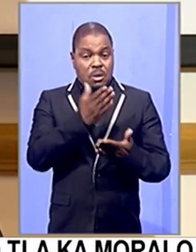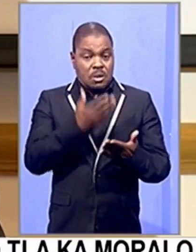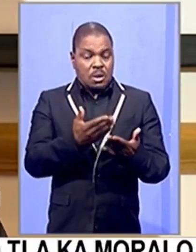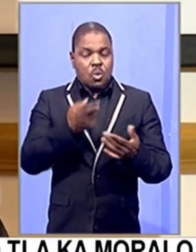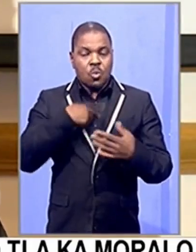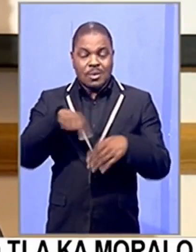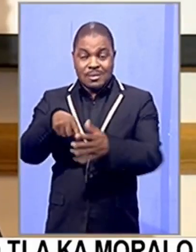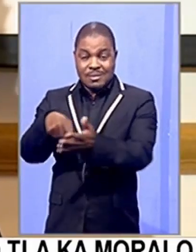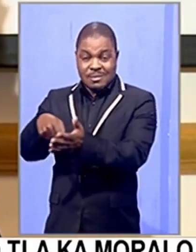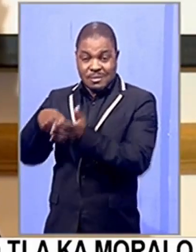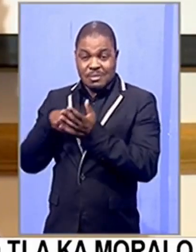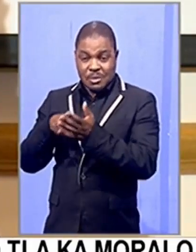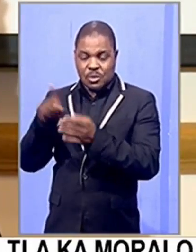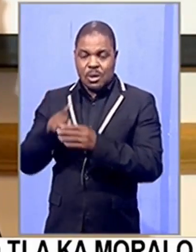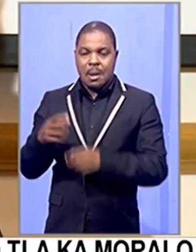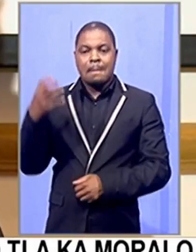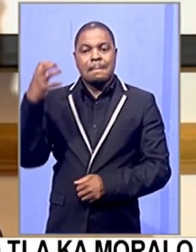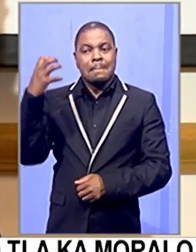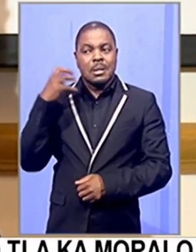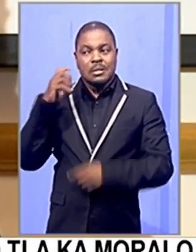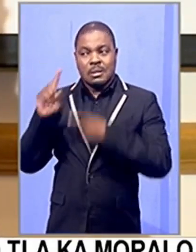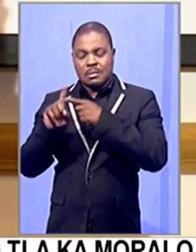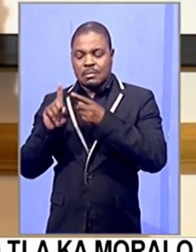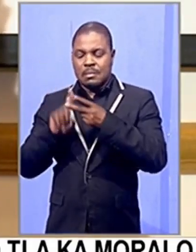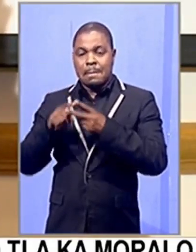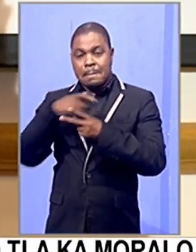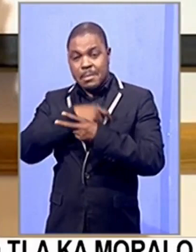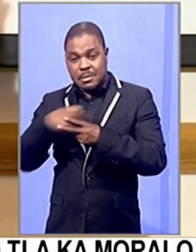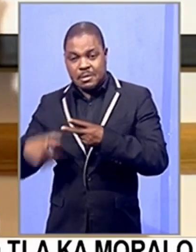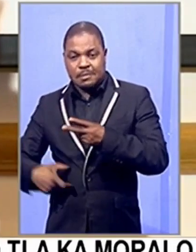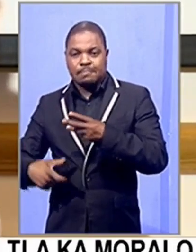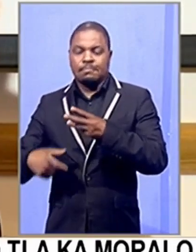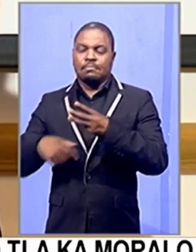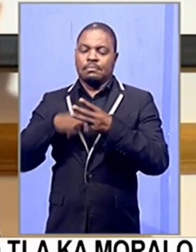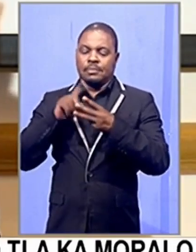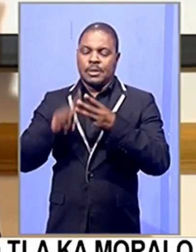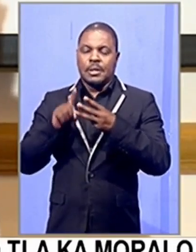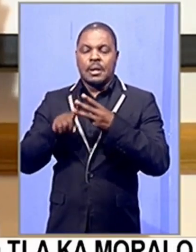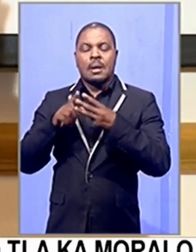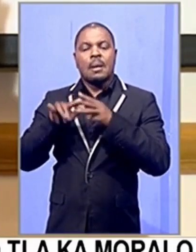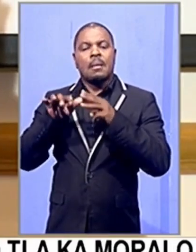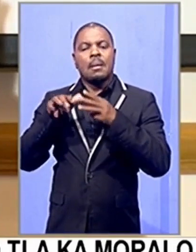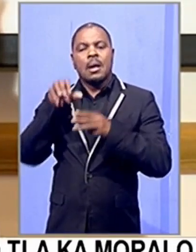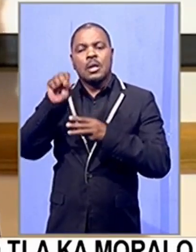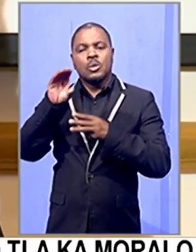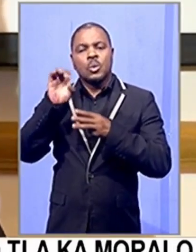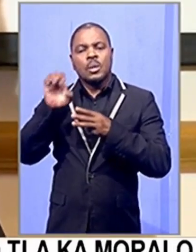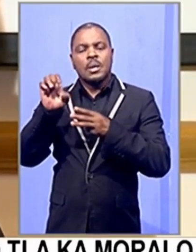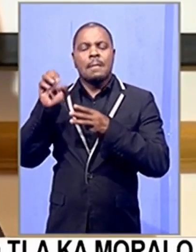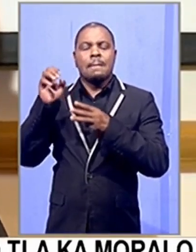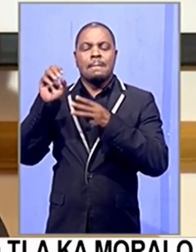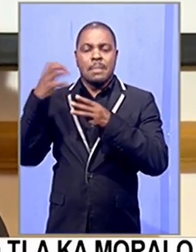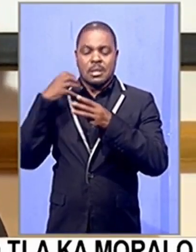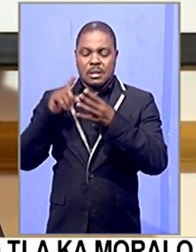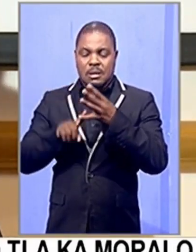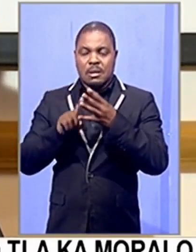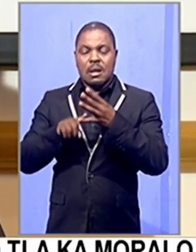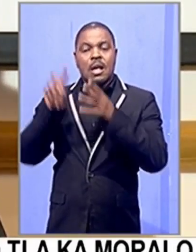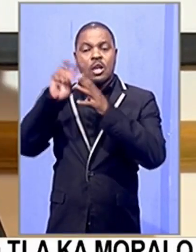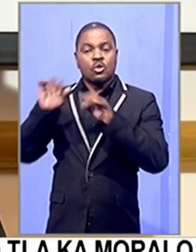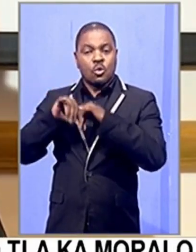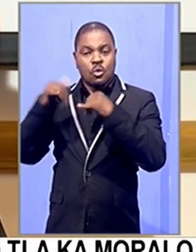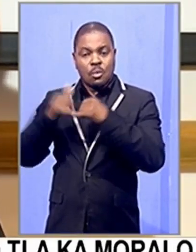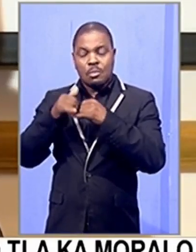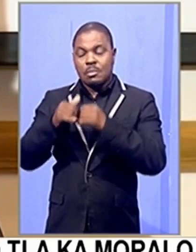we demand that the Minister, the President, the Minister of Public Enterprises and Eskom, that